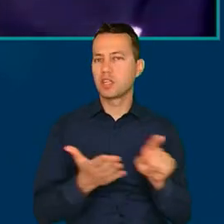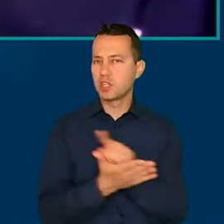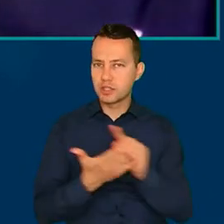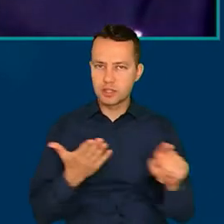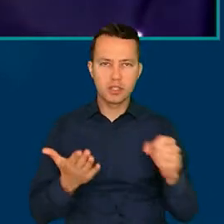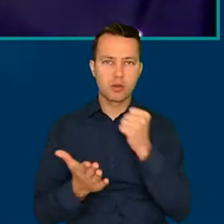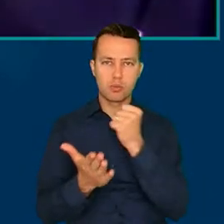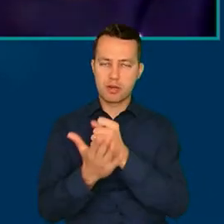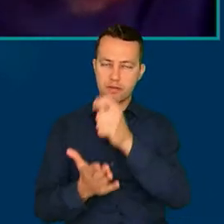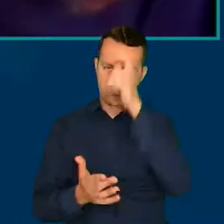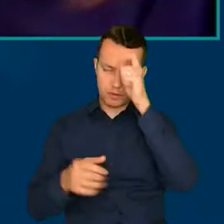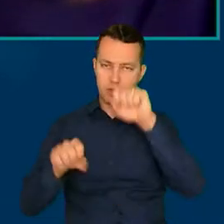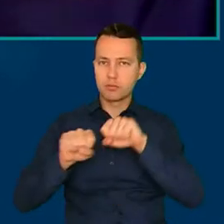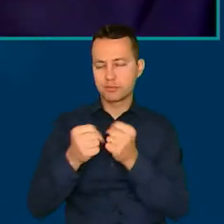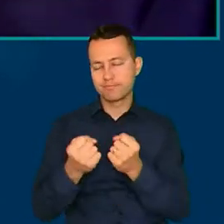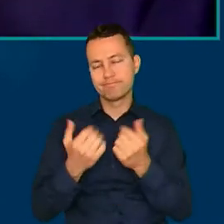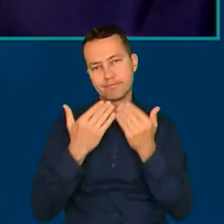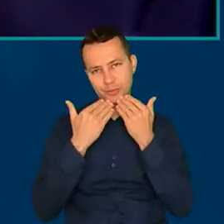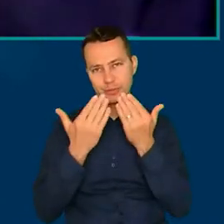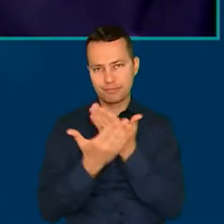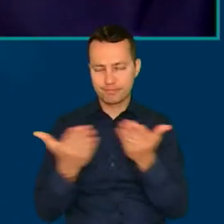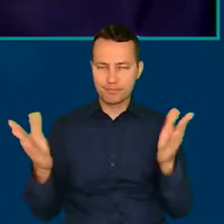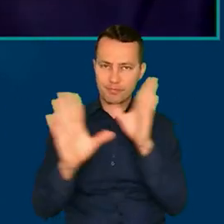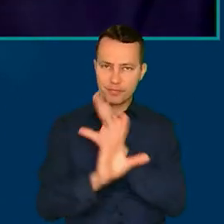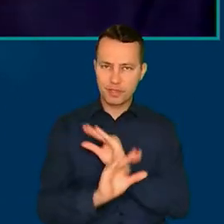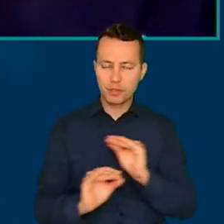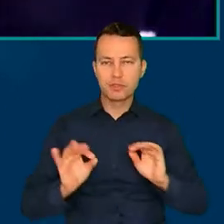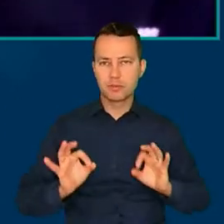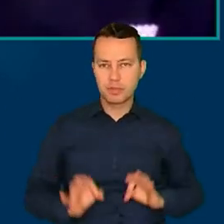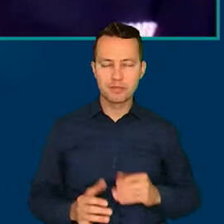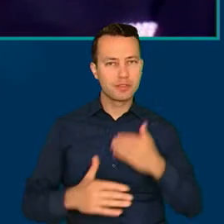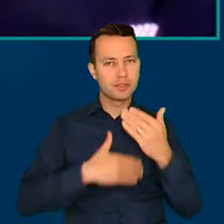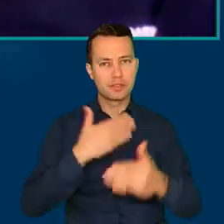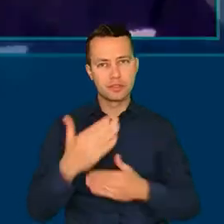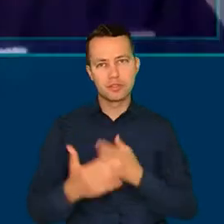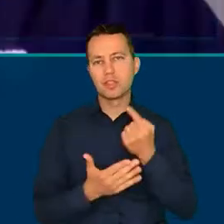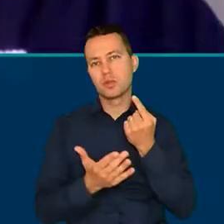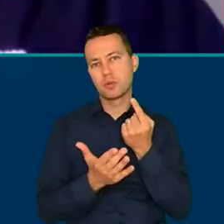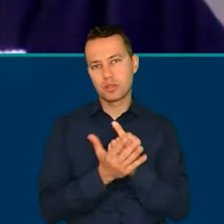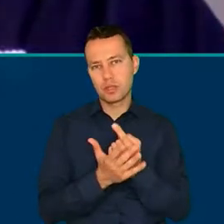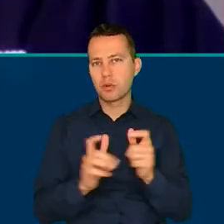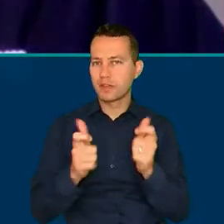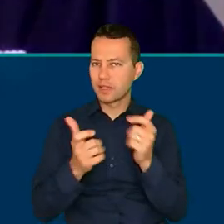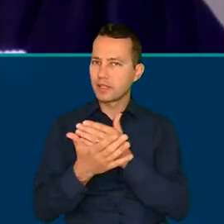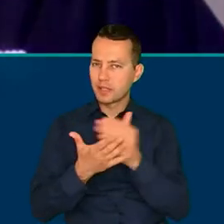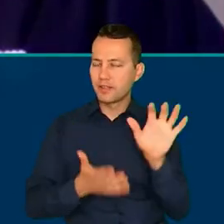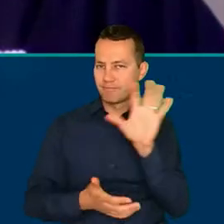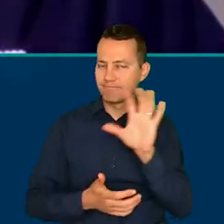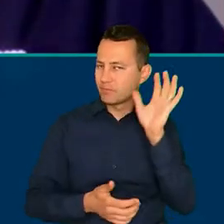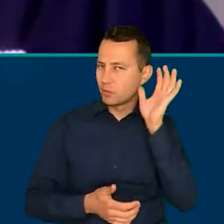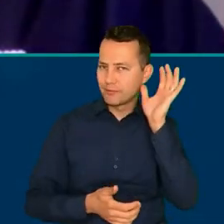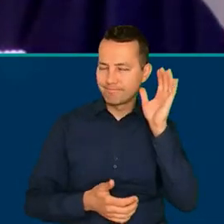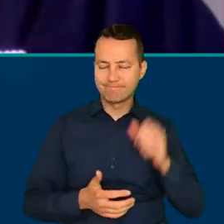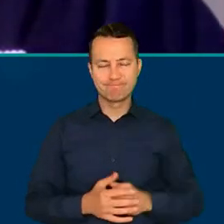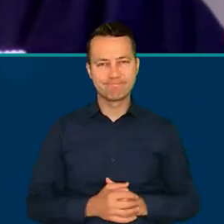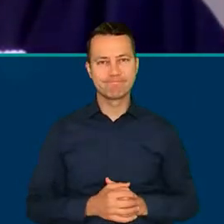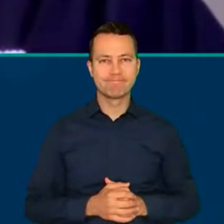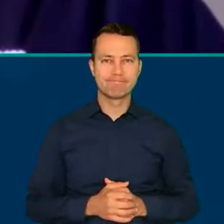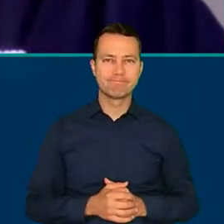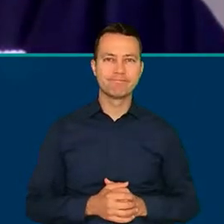with zero violation of human rights or the smallest possible violation. Thank you very much, and I wish you a